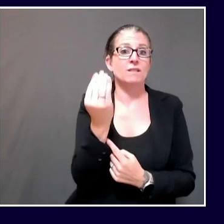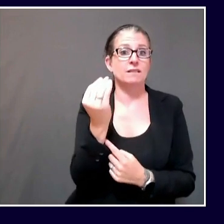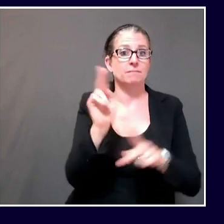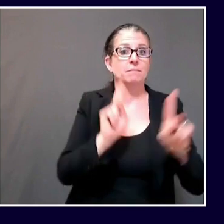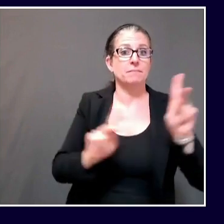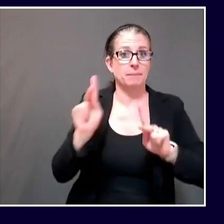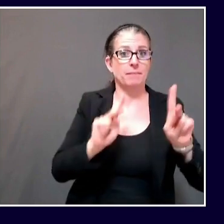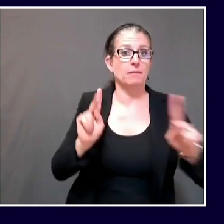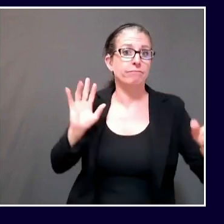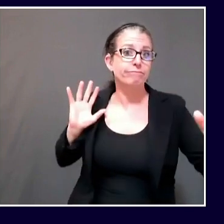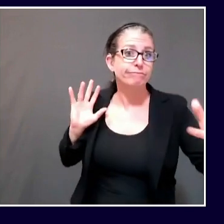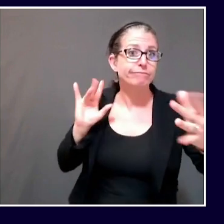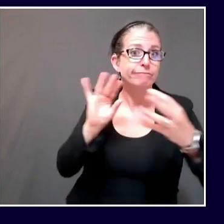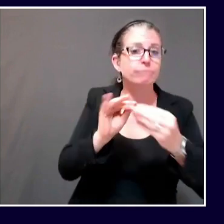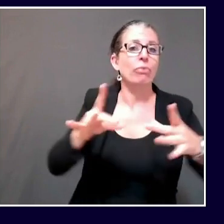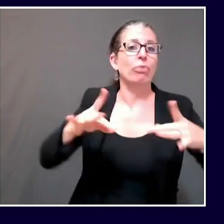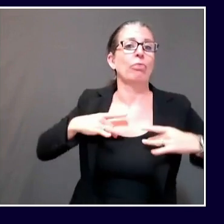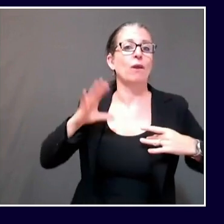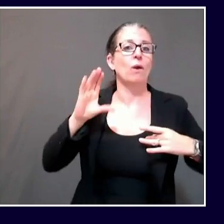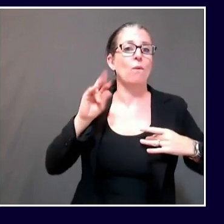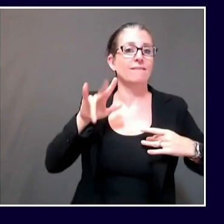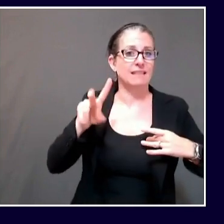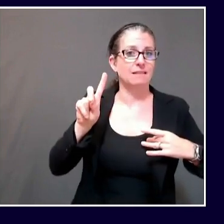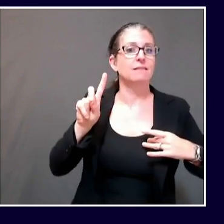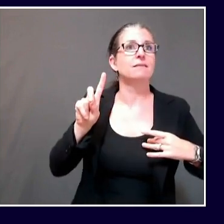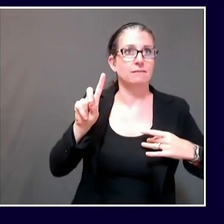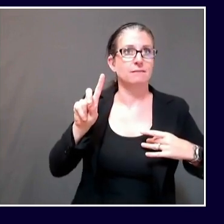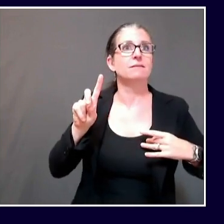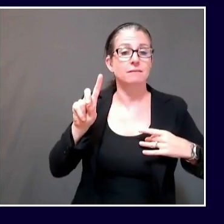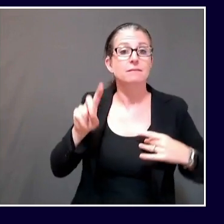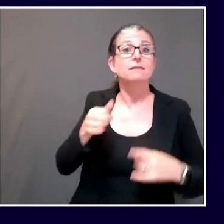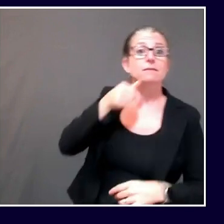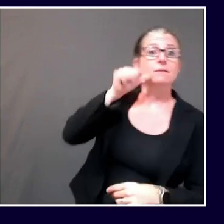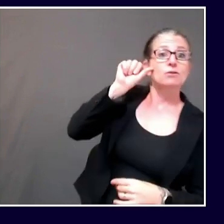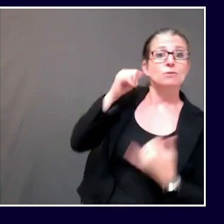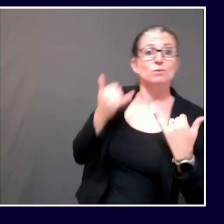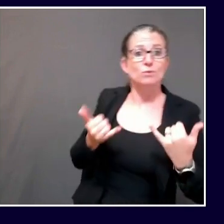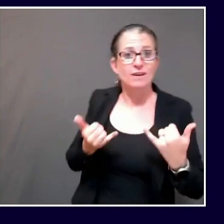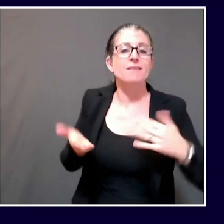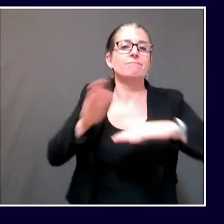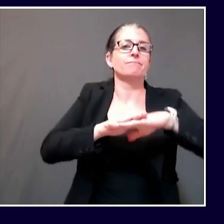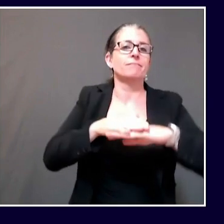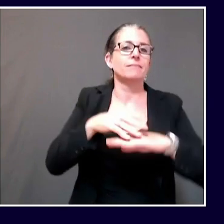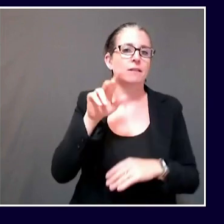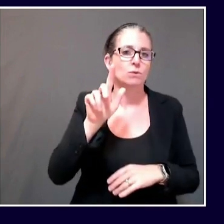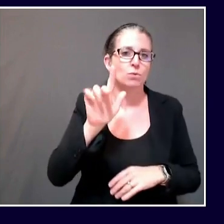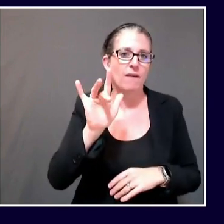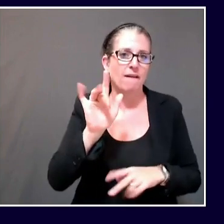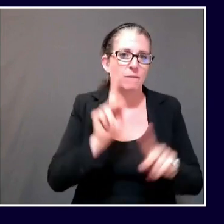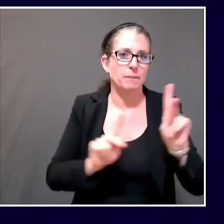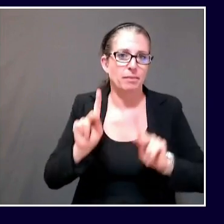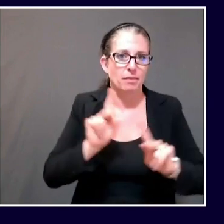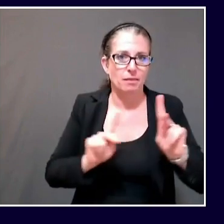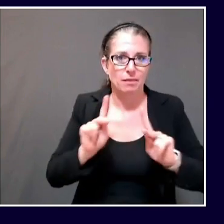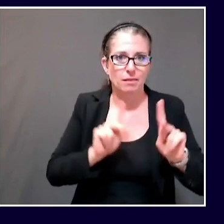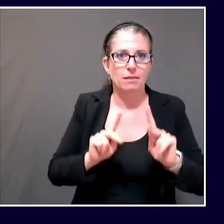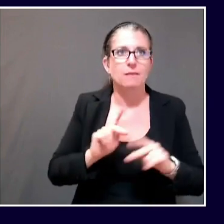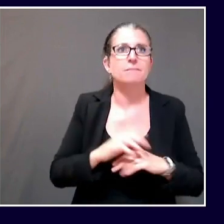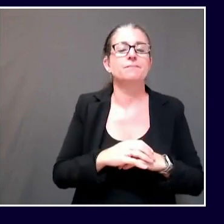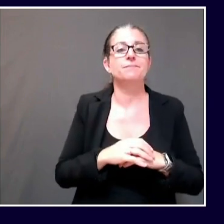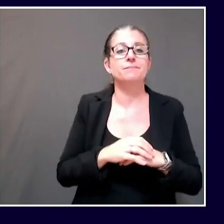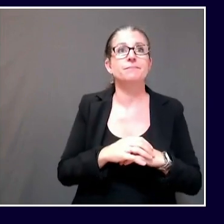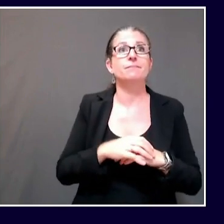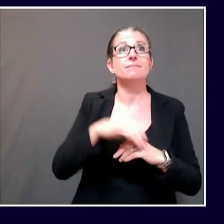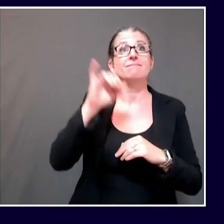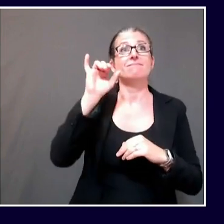4,414 cases of COVID-19 statewide, representing an increase of 25 cases since yesterday.